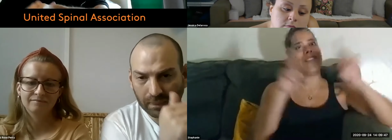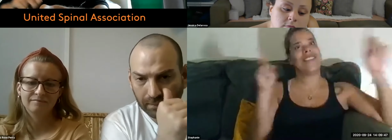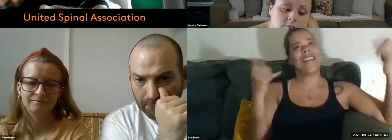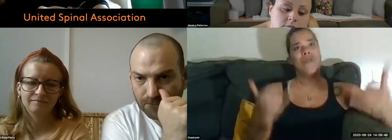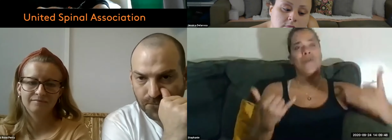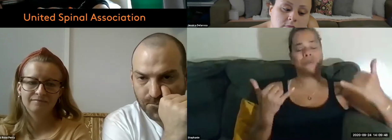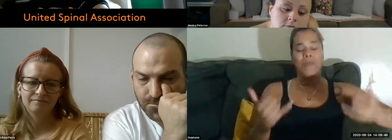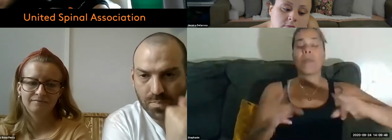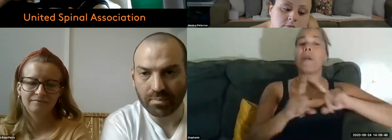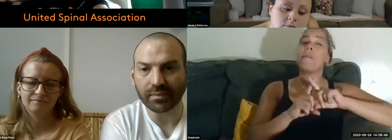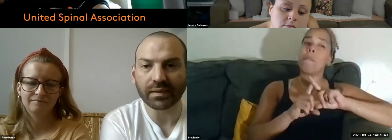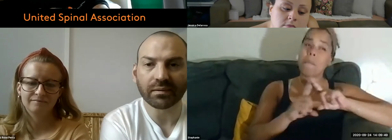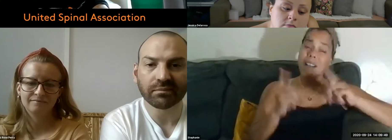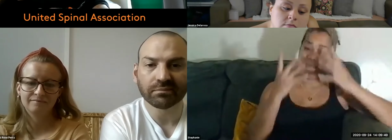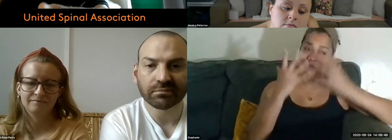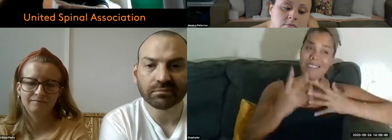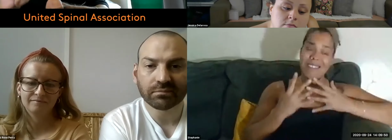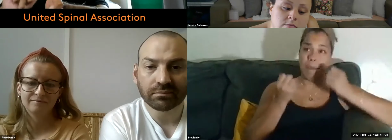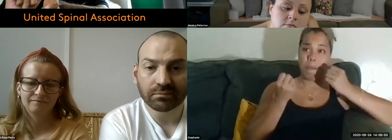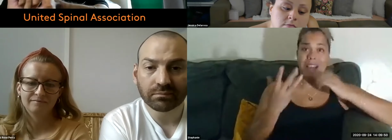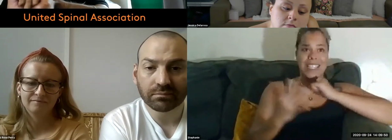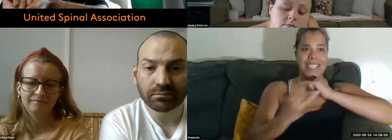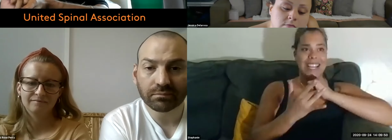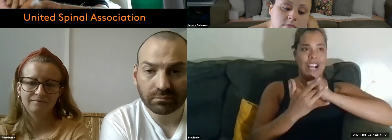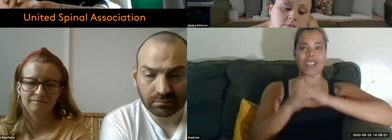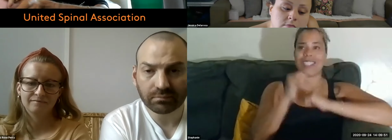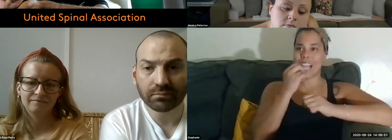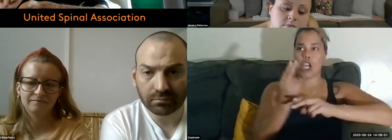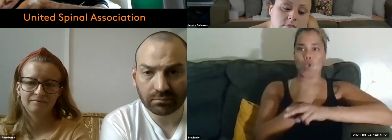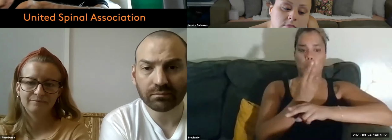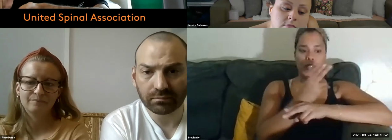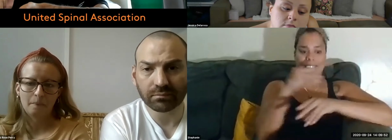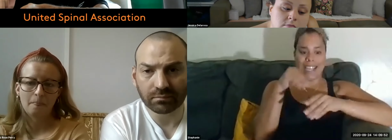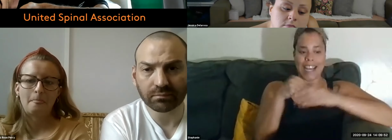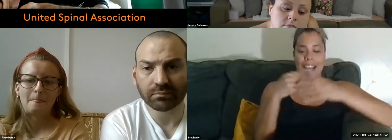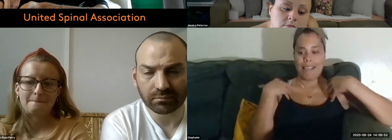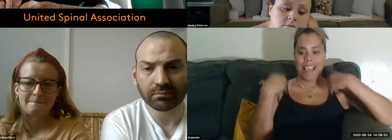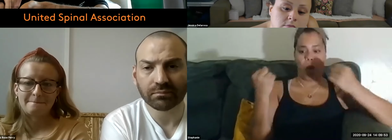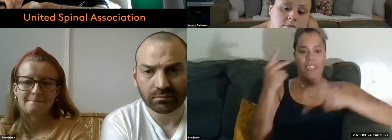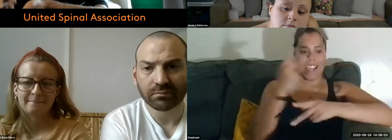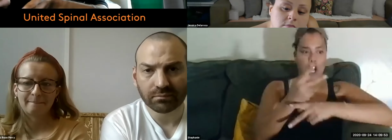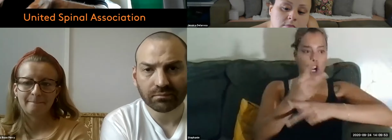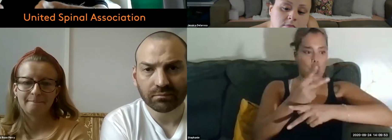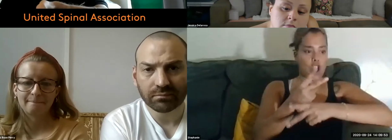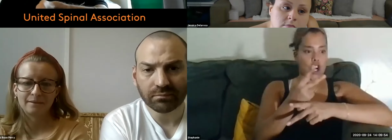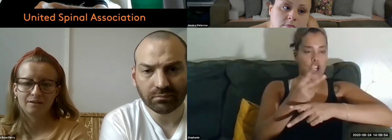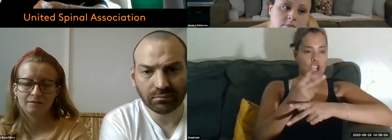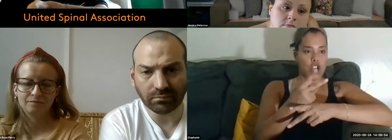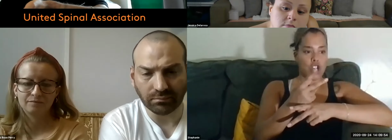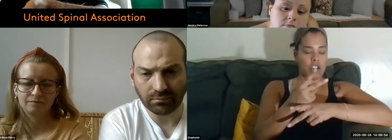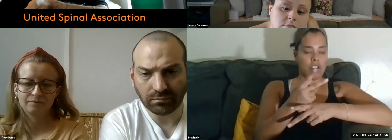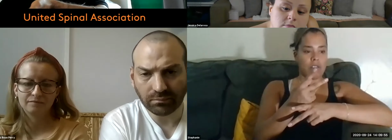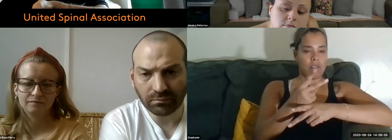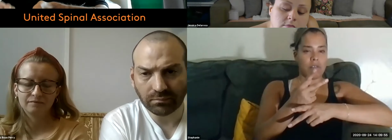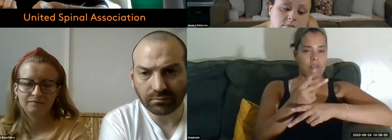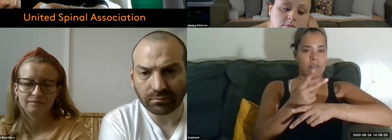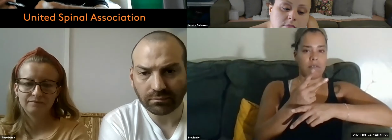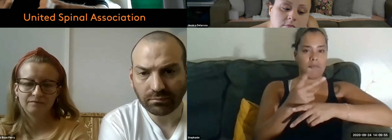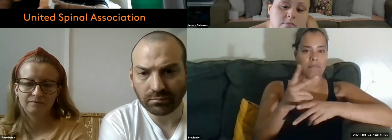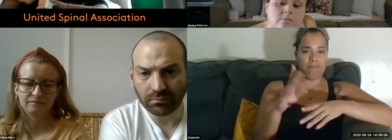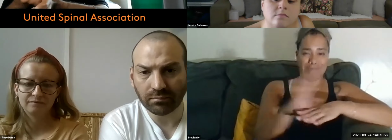Unfortunately, a lot of those technologies don't get used within the healthcare industry. Like smartphones